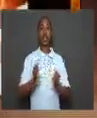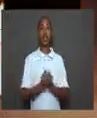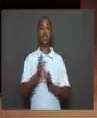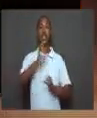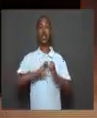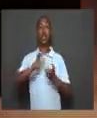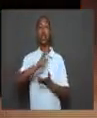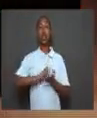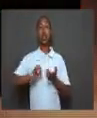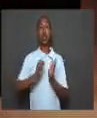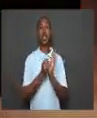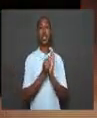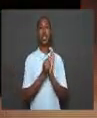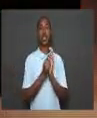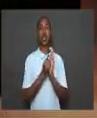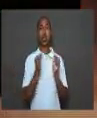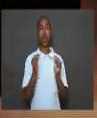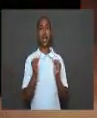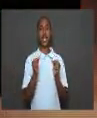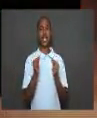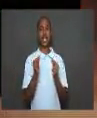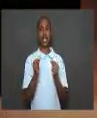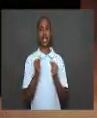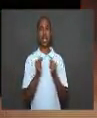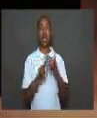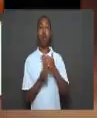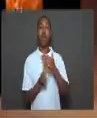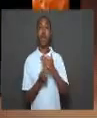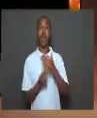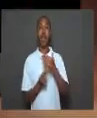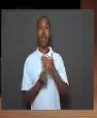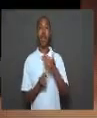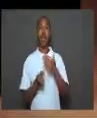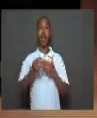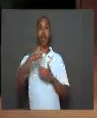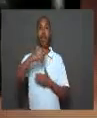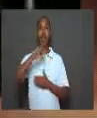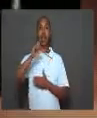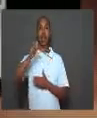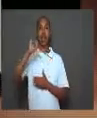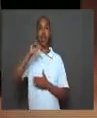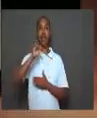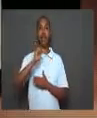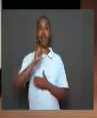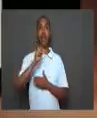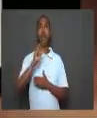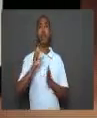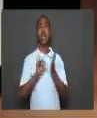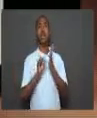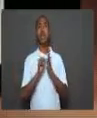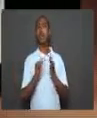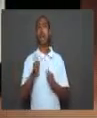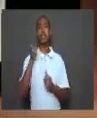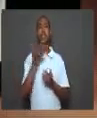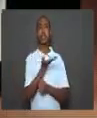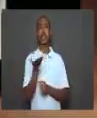compound such as wax, oil, glaze, or a number of other